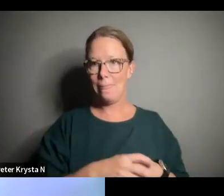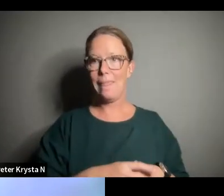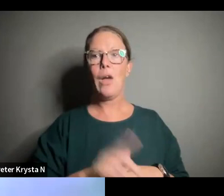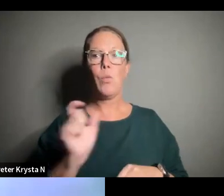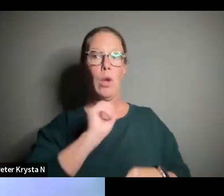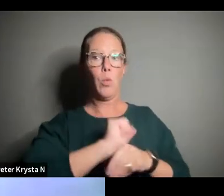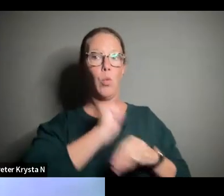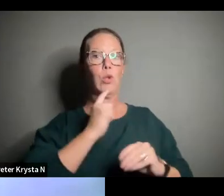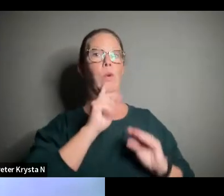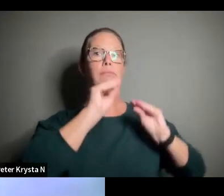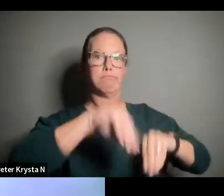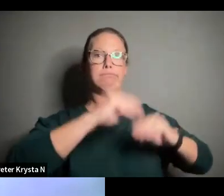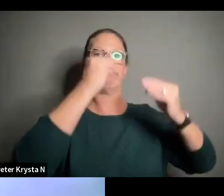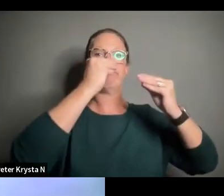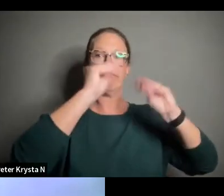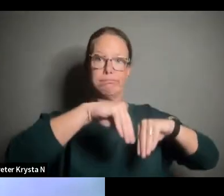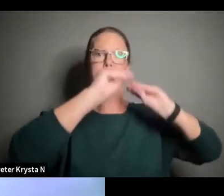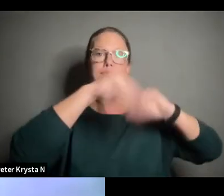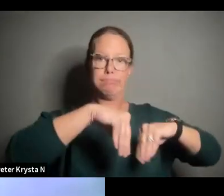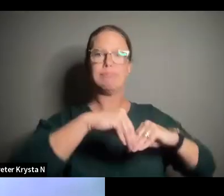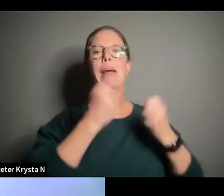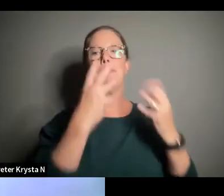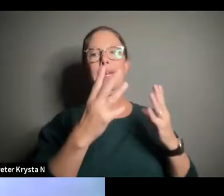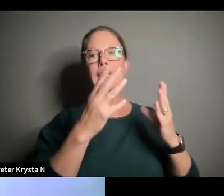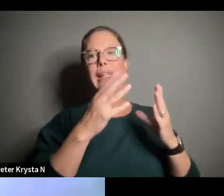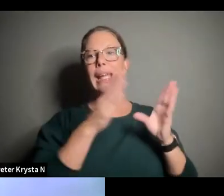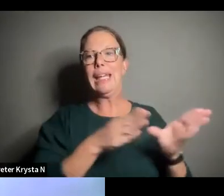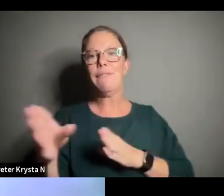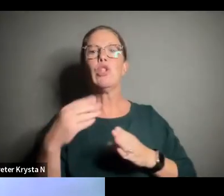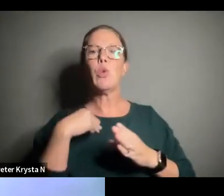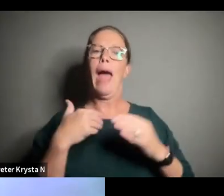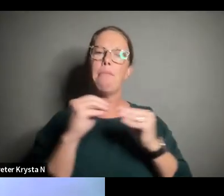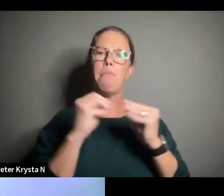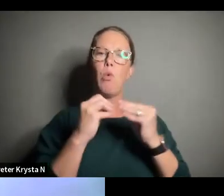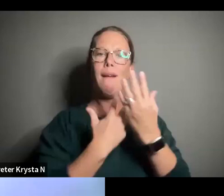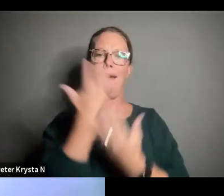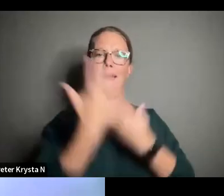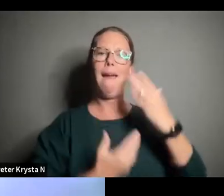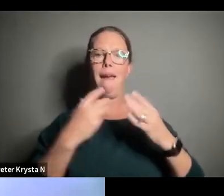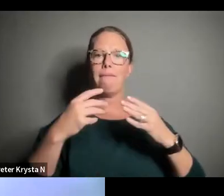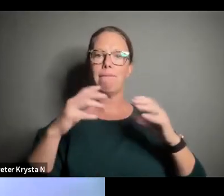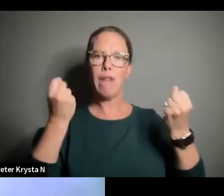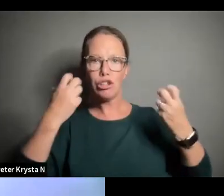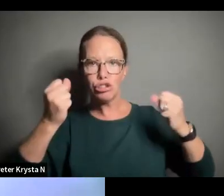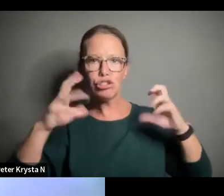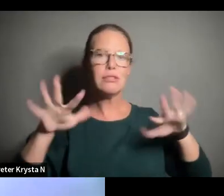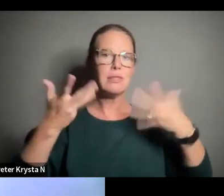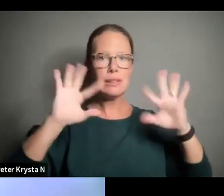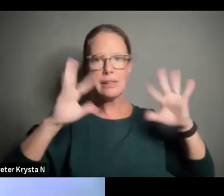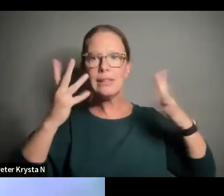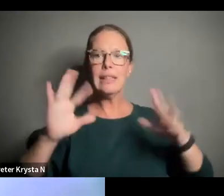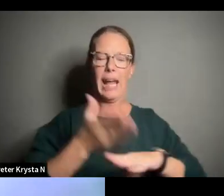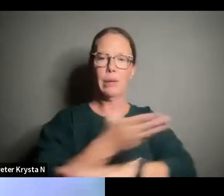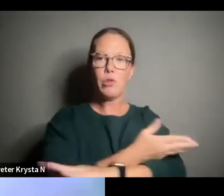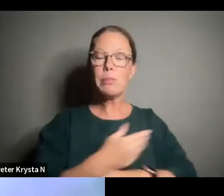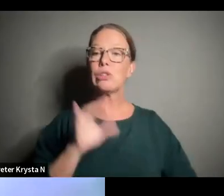implanted several of those in different individuals, which gave people a lot of hand function and improvement. So that was really wonderful. So now